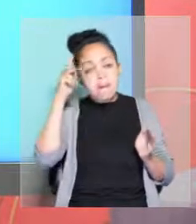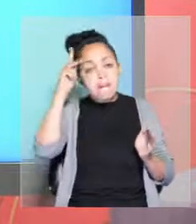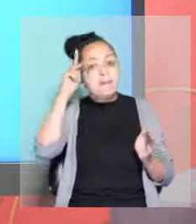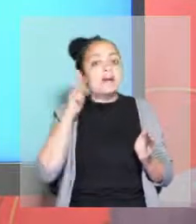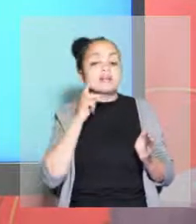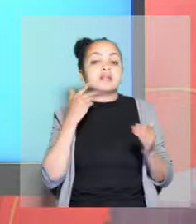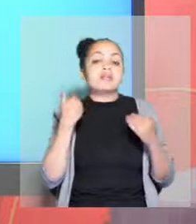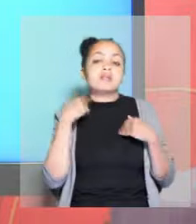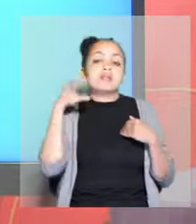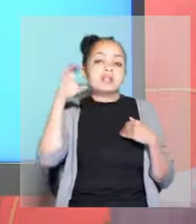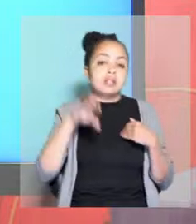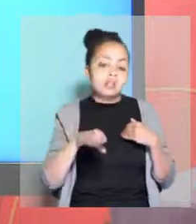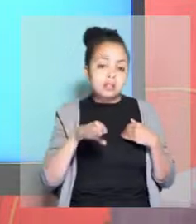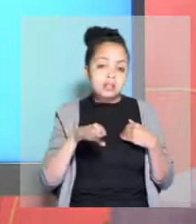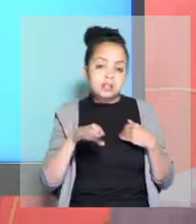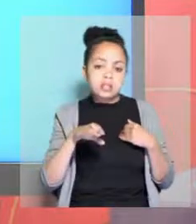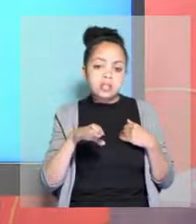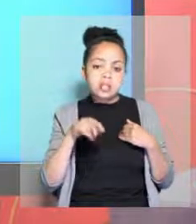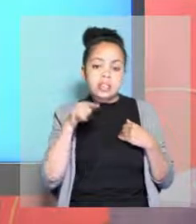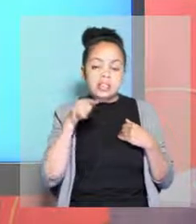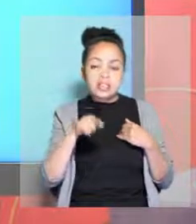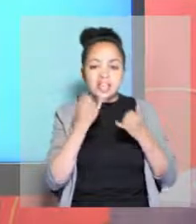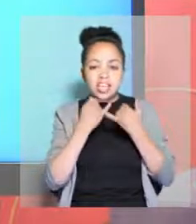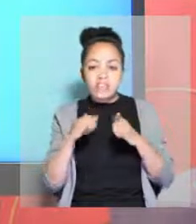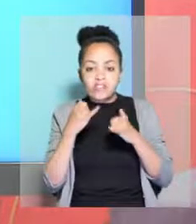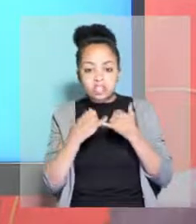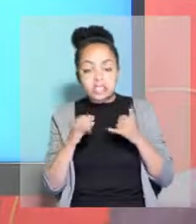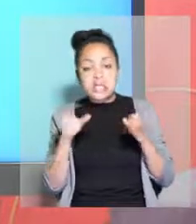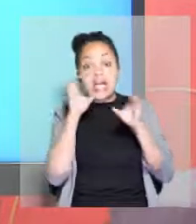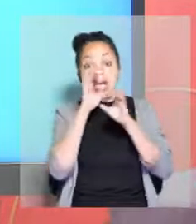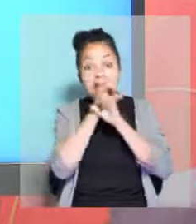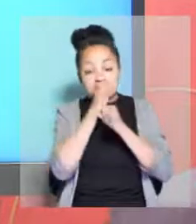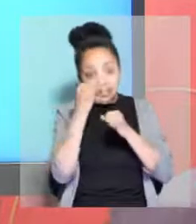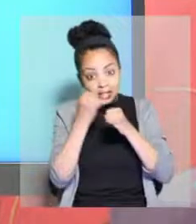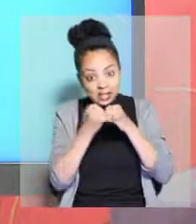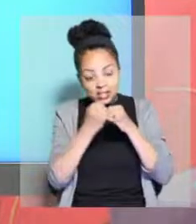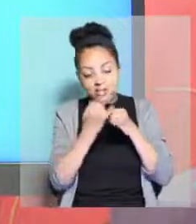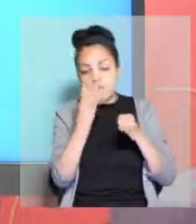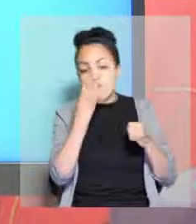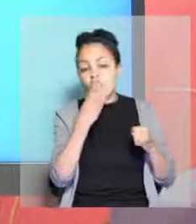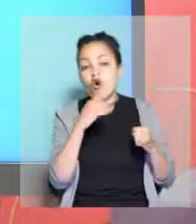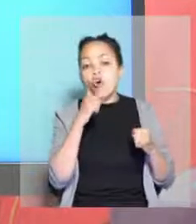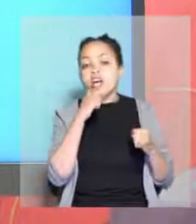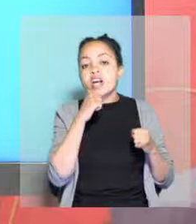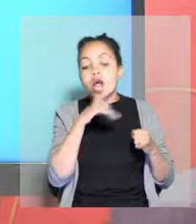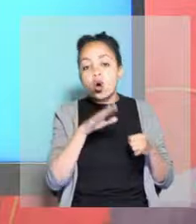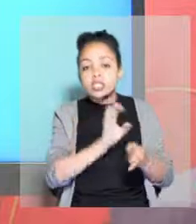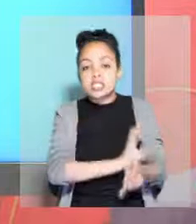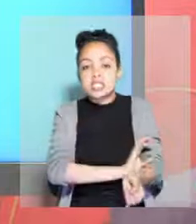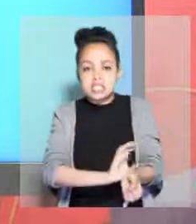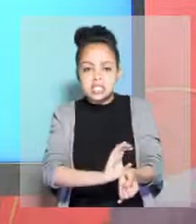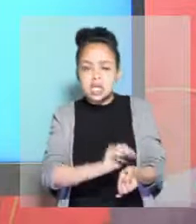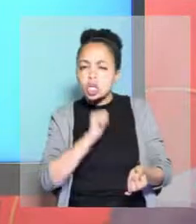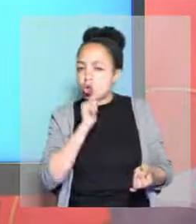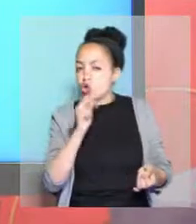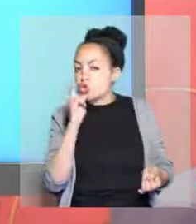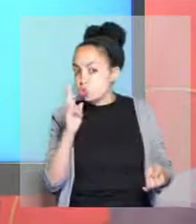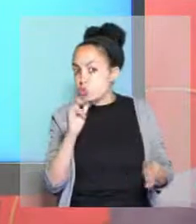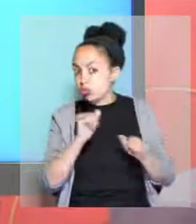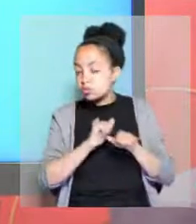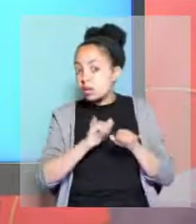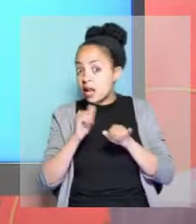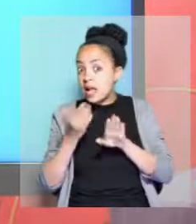present together. The division can be ended with 4 daughter cells, not 2, just